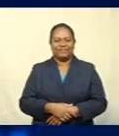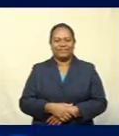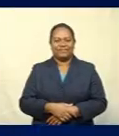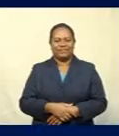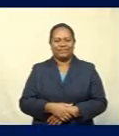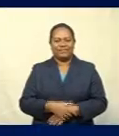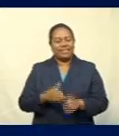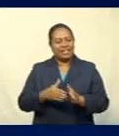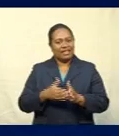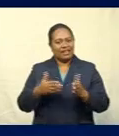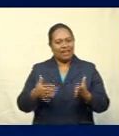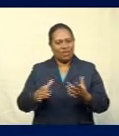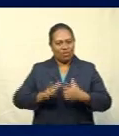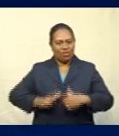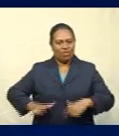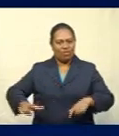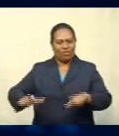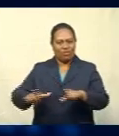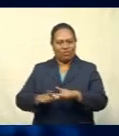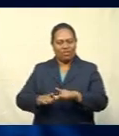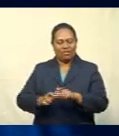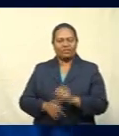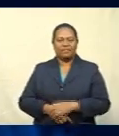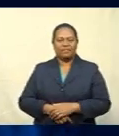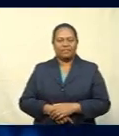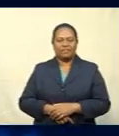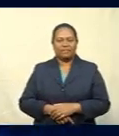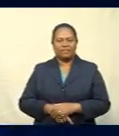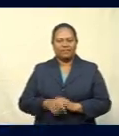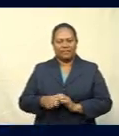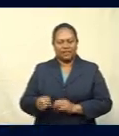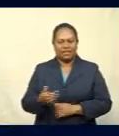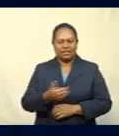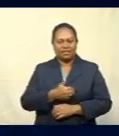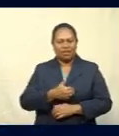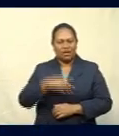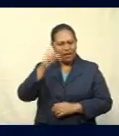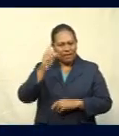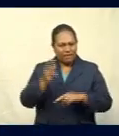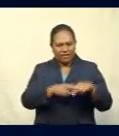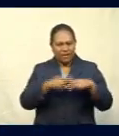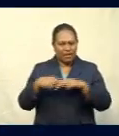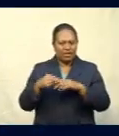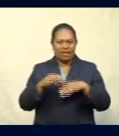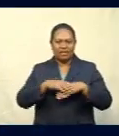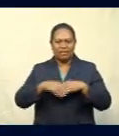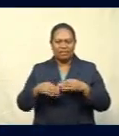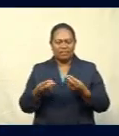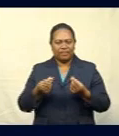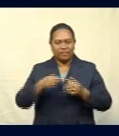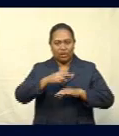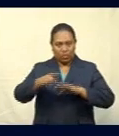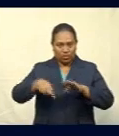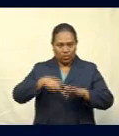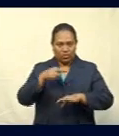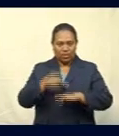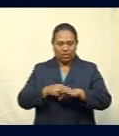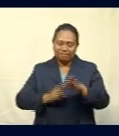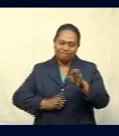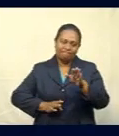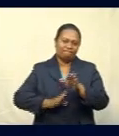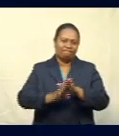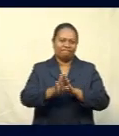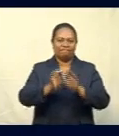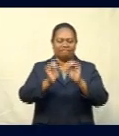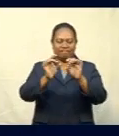Here are the local exchange rates as set early this morning. The Fiji dollar showed healthy gains across the region today, rising against the Aussie